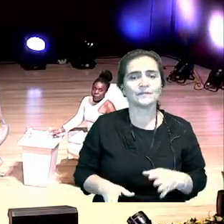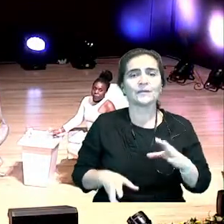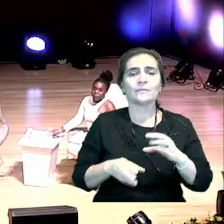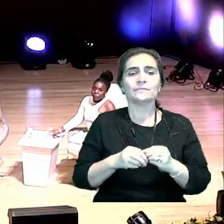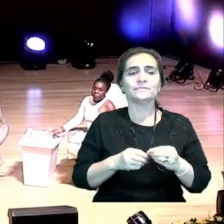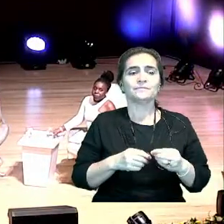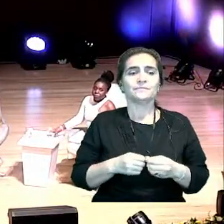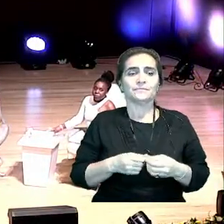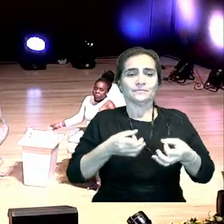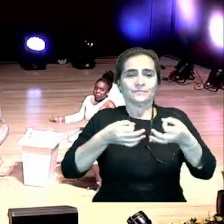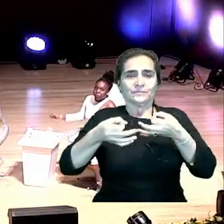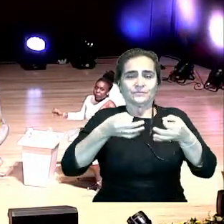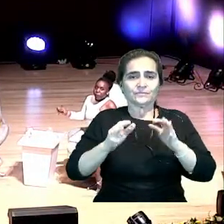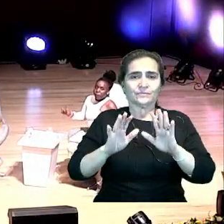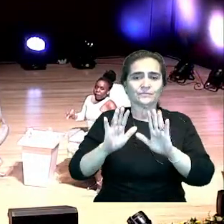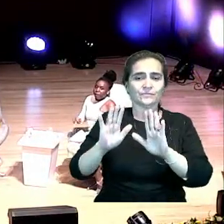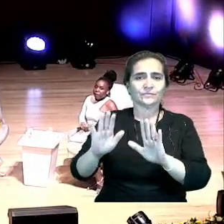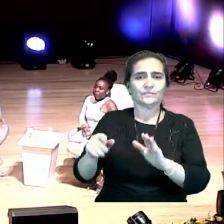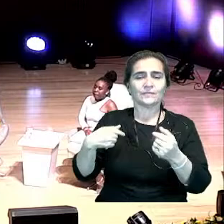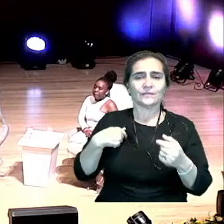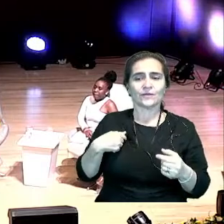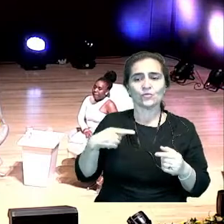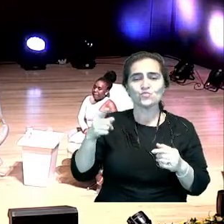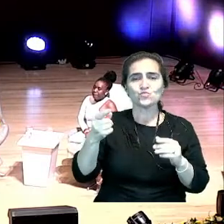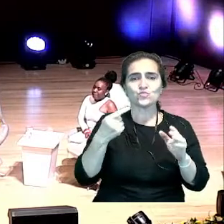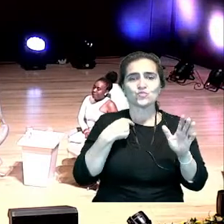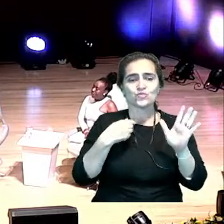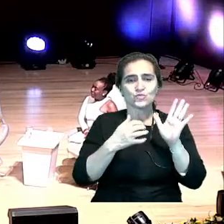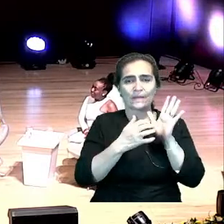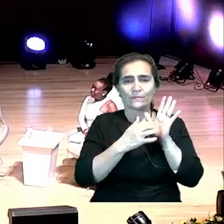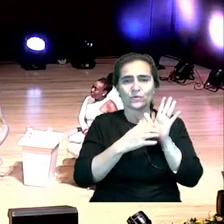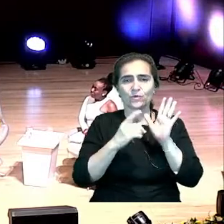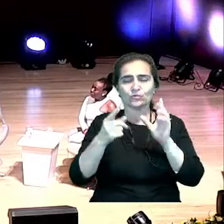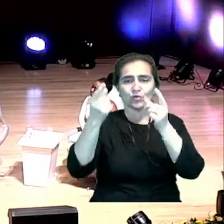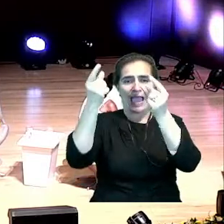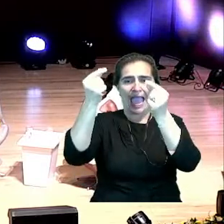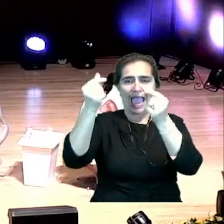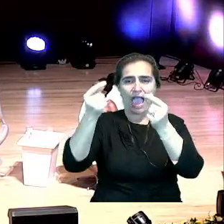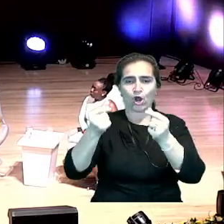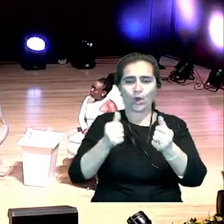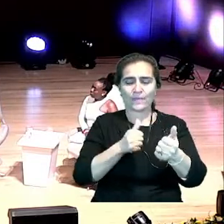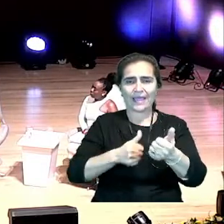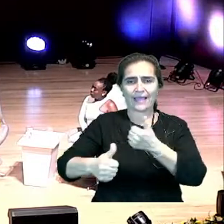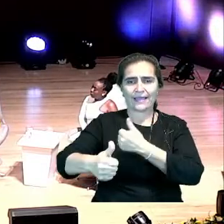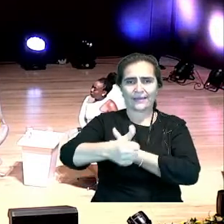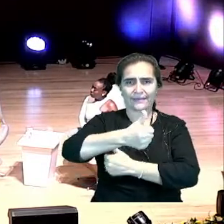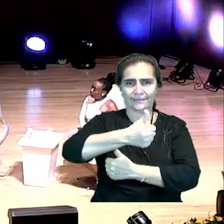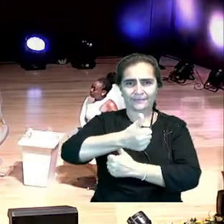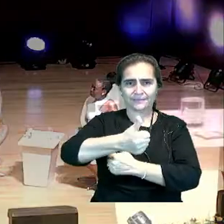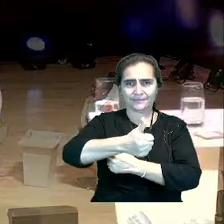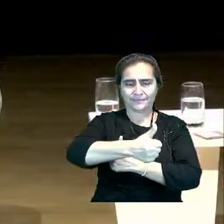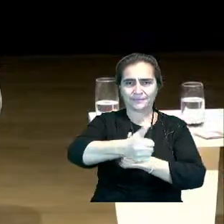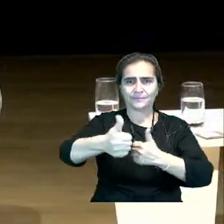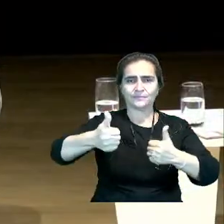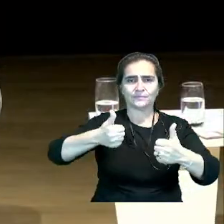I will talk to you about the model of economy with empathy.